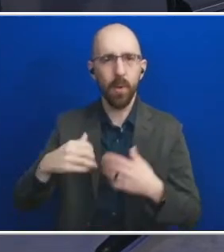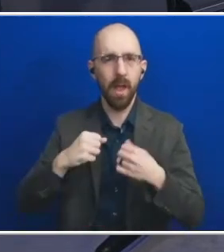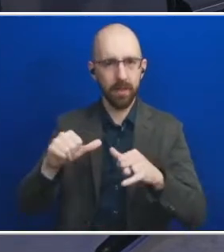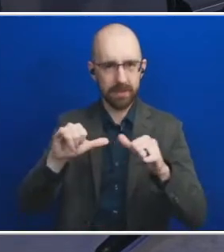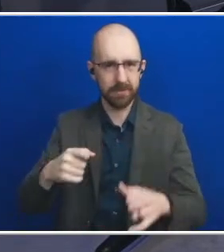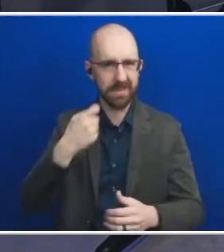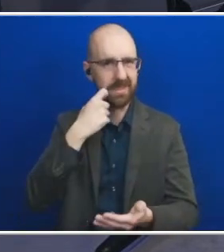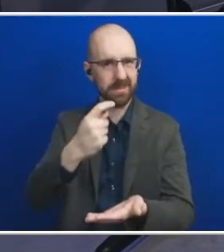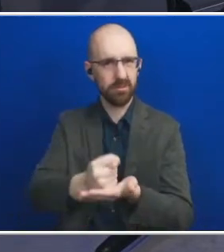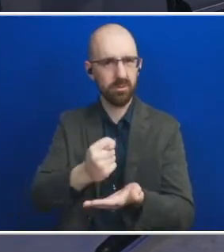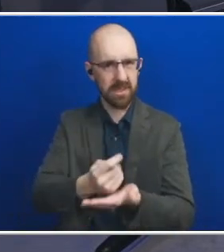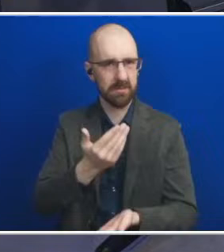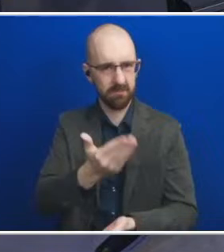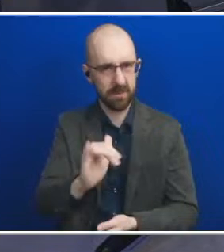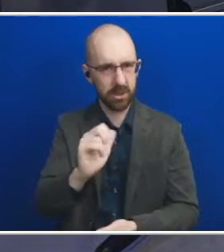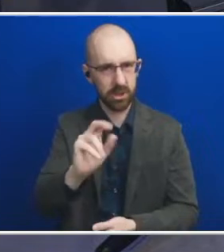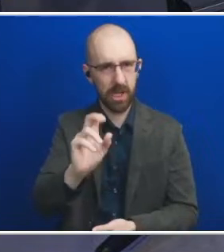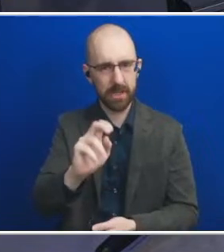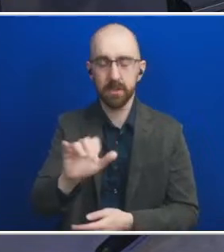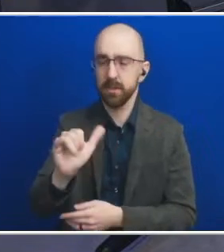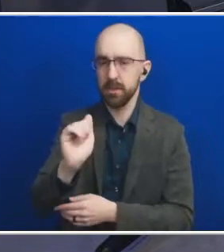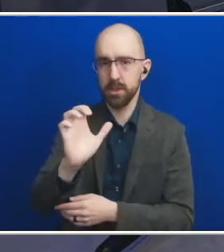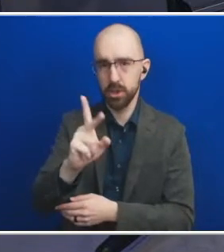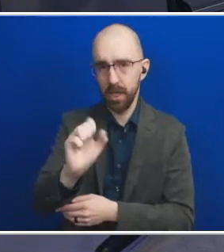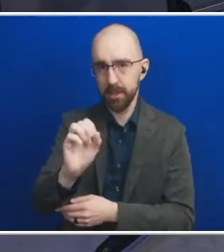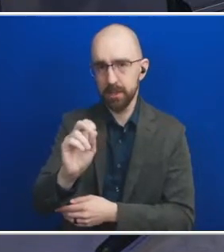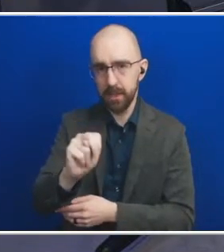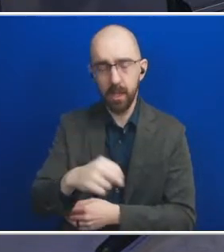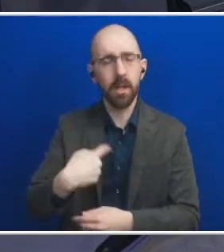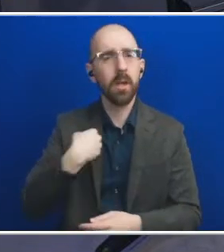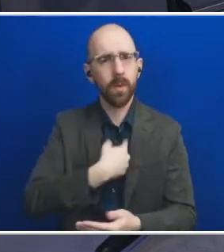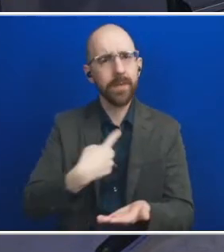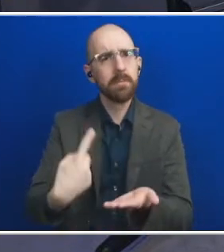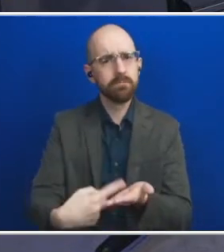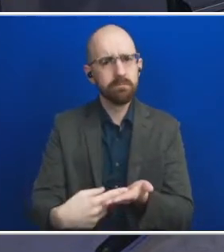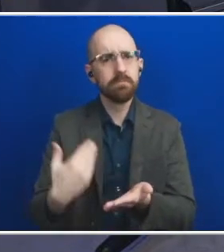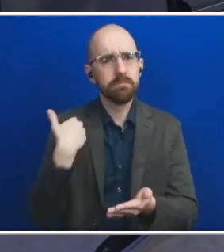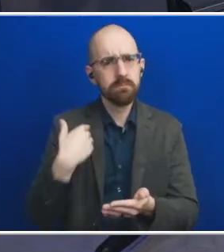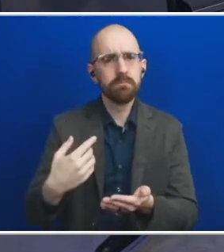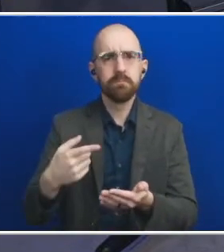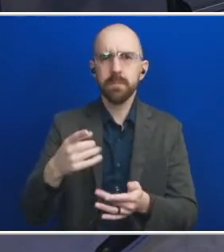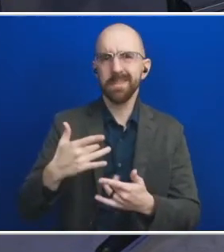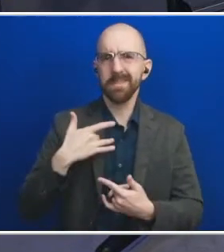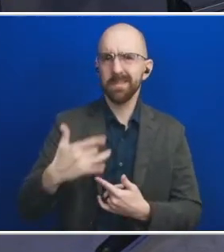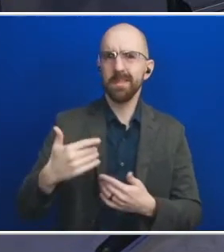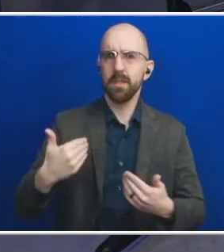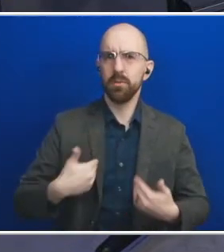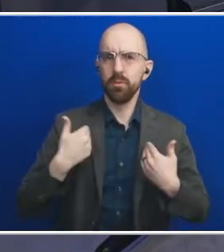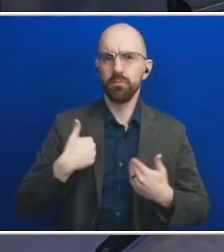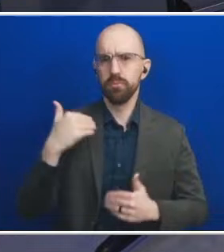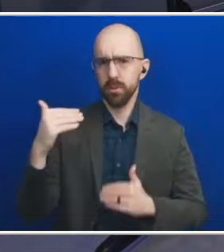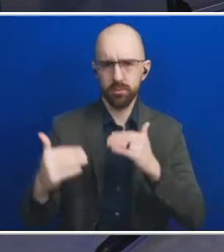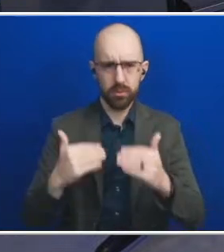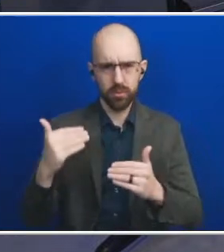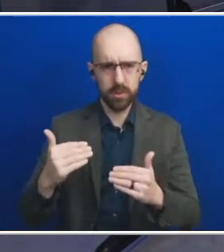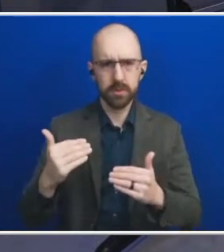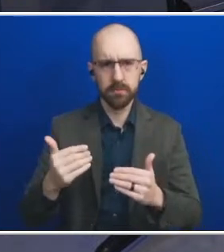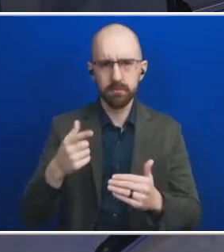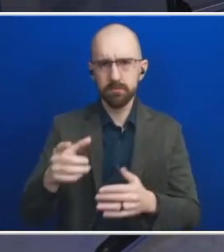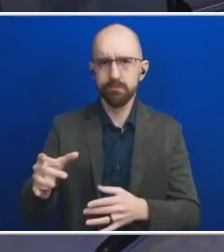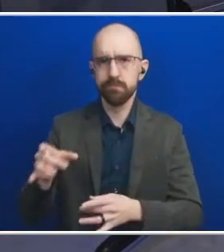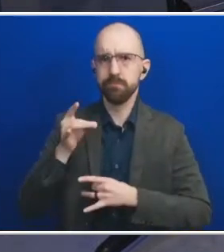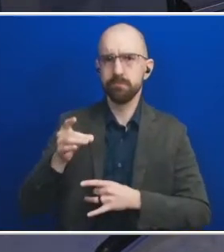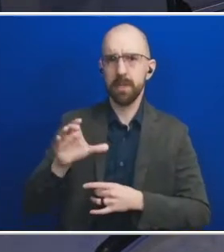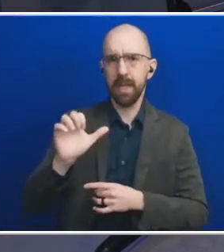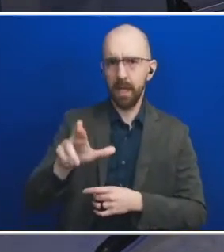know that we've spoken about this before, talking about this trend in younger adults getting colorectal cancer. We're going to talk to you